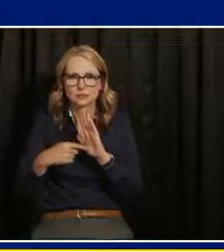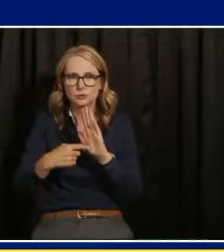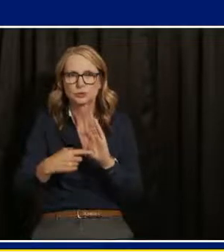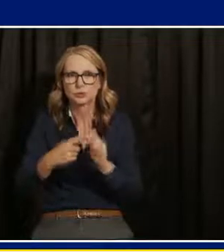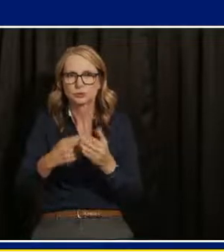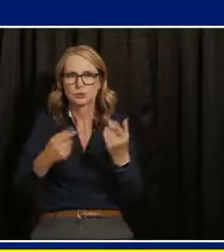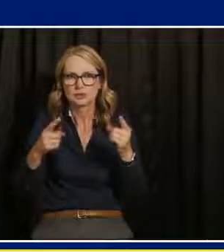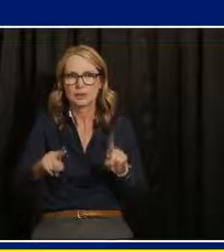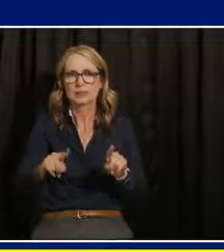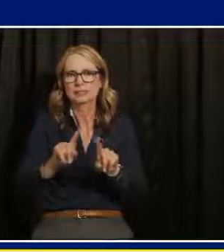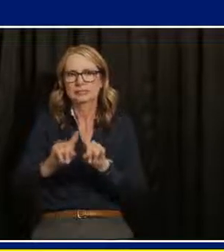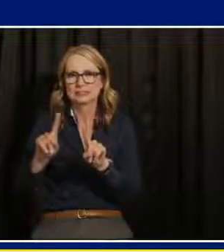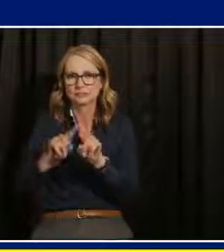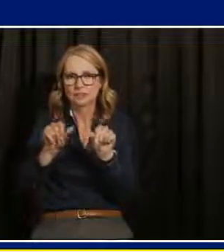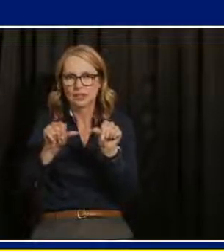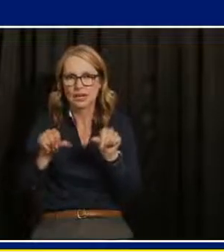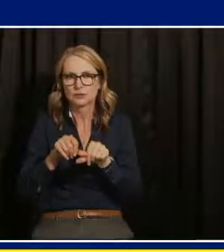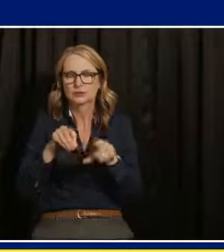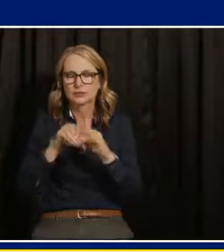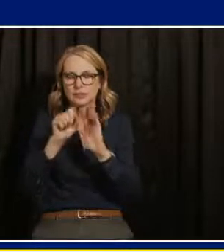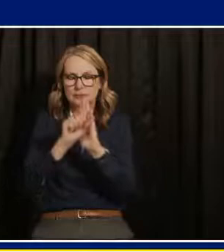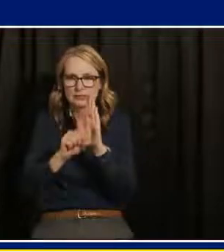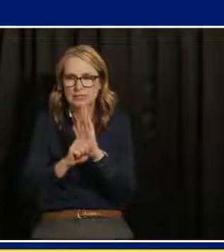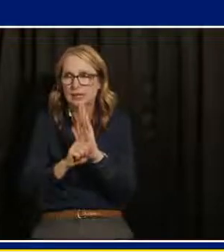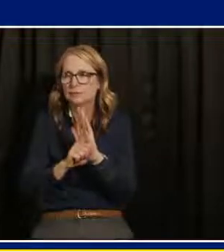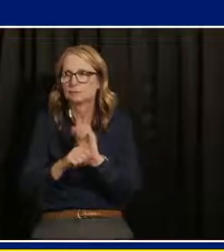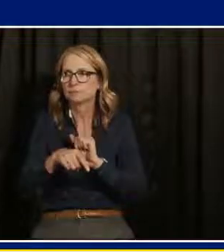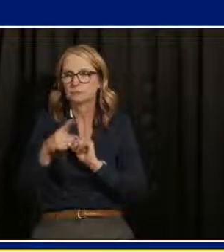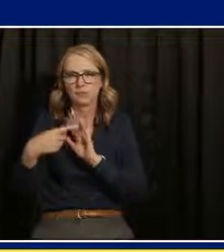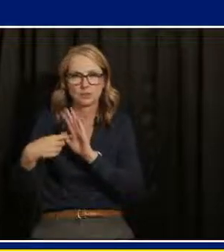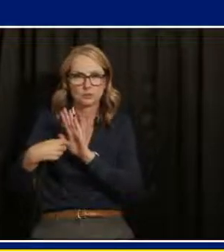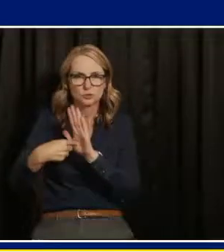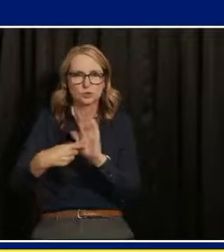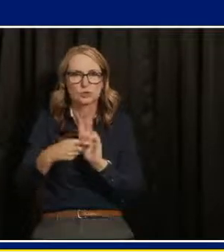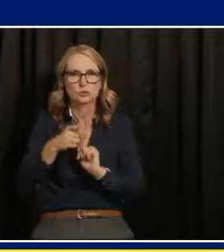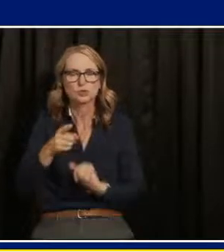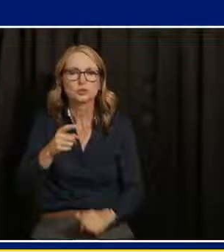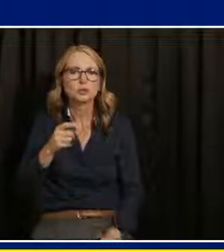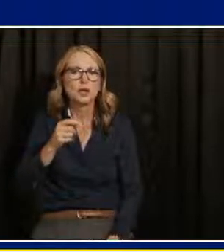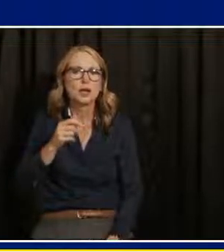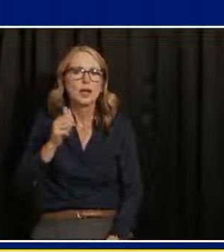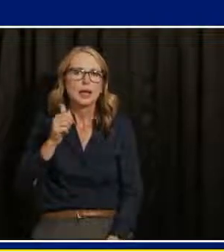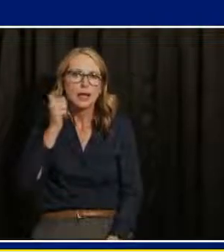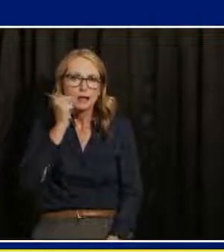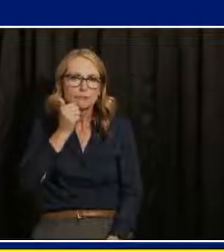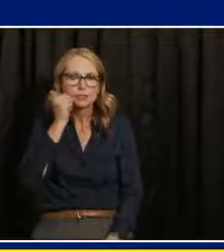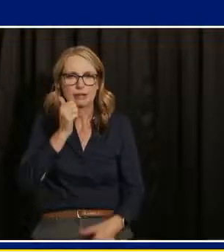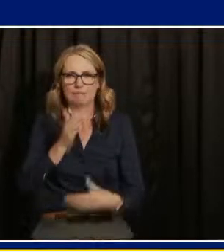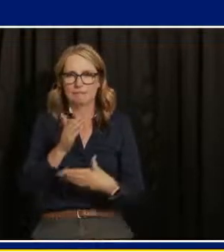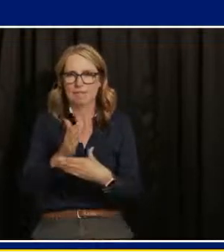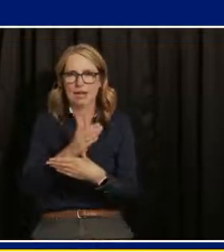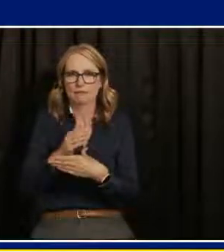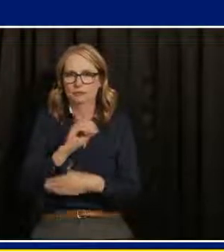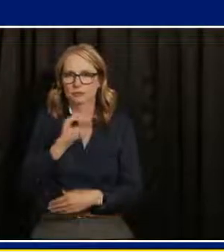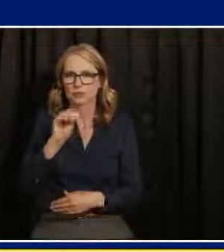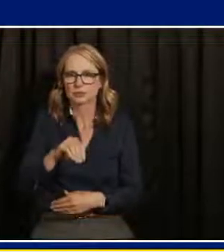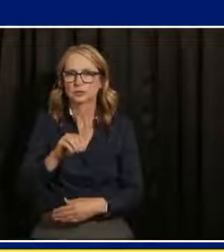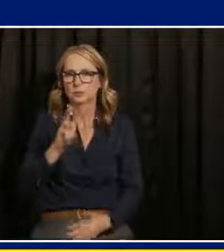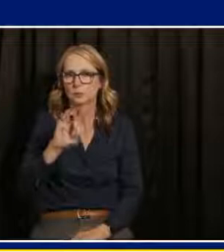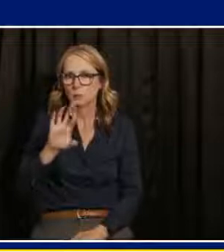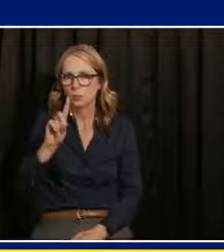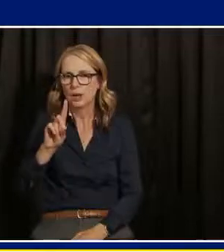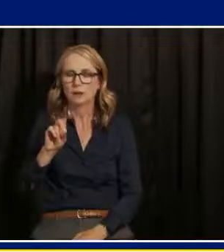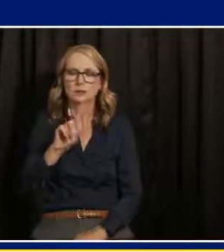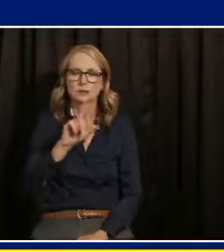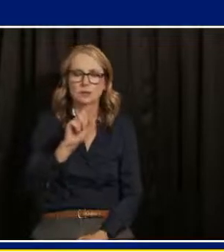of the state. So this figure is showing you average daily hospitalization rates, hospital admissions in Weld County compared to